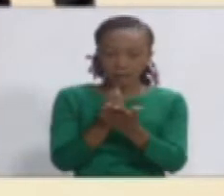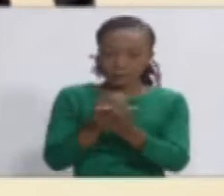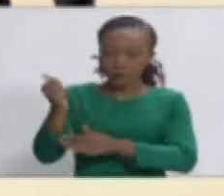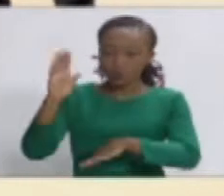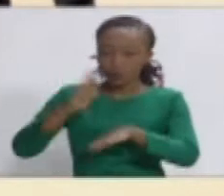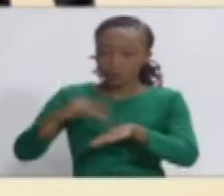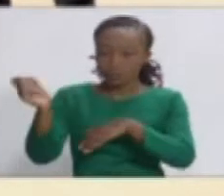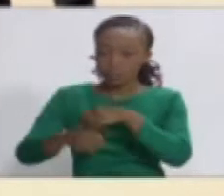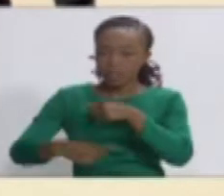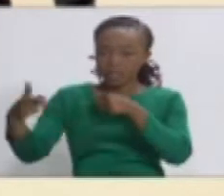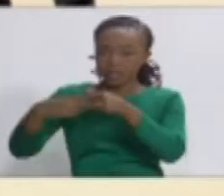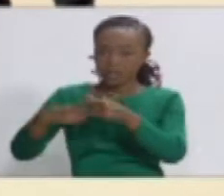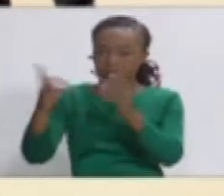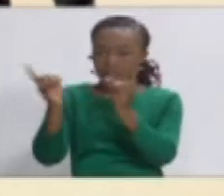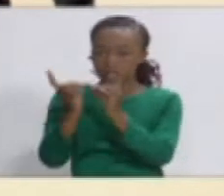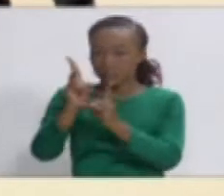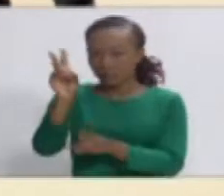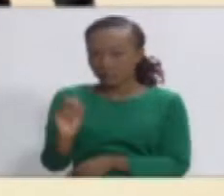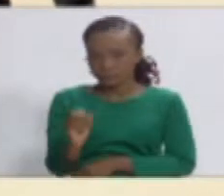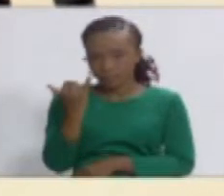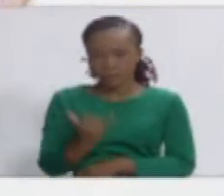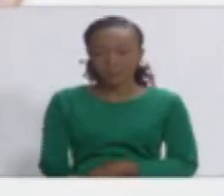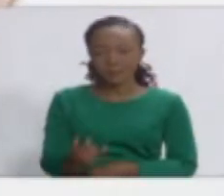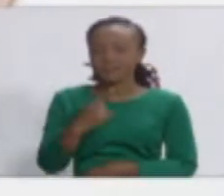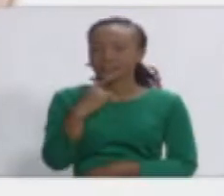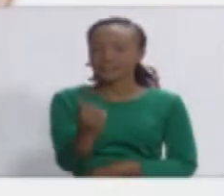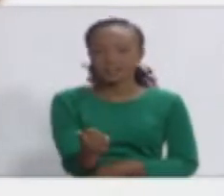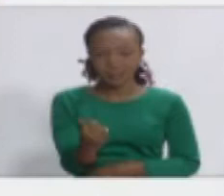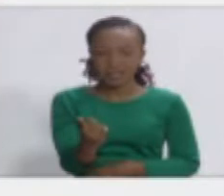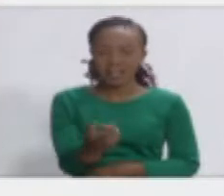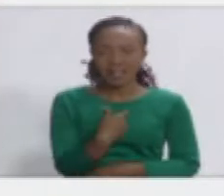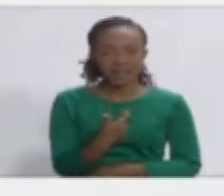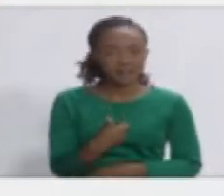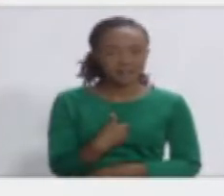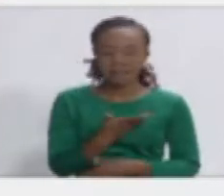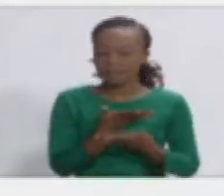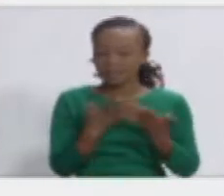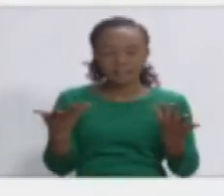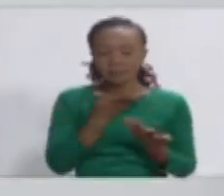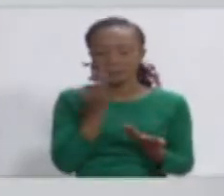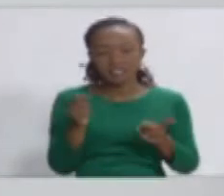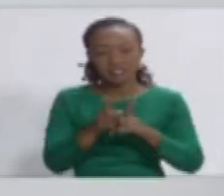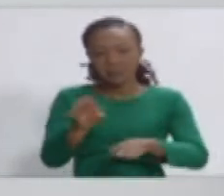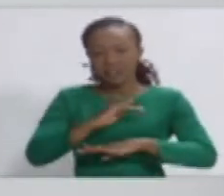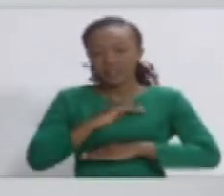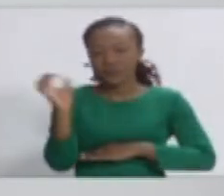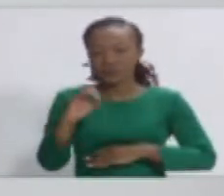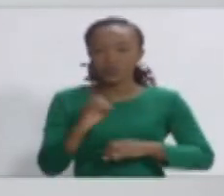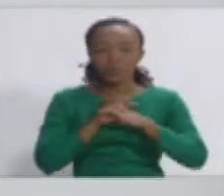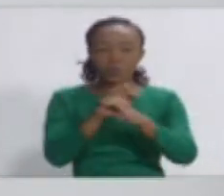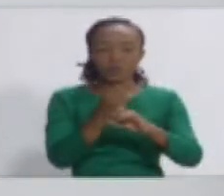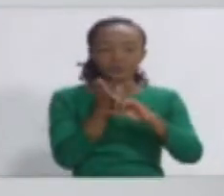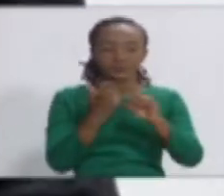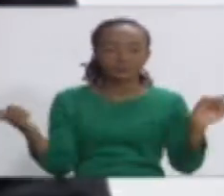muungano wa KMPDU kaunti ya Nairobi Thuranira Kagwiria anasema kuwa hawana vifaa bora na vya kutosha ili kujikinga dhidi